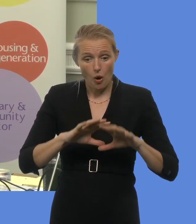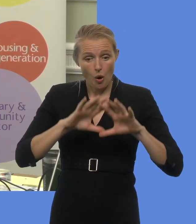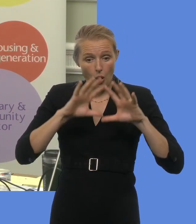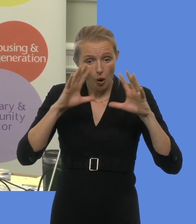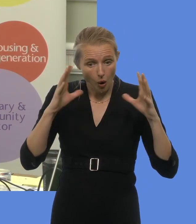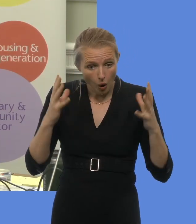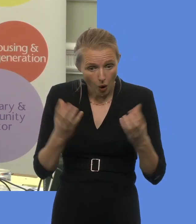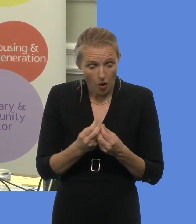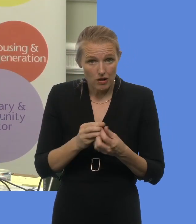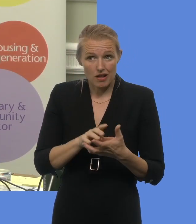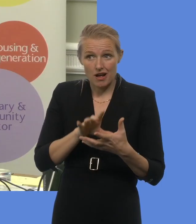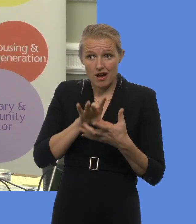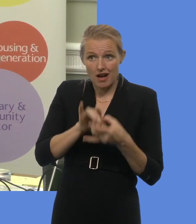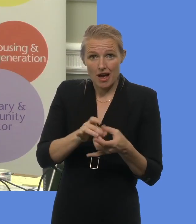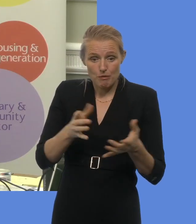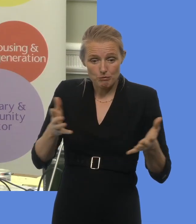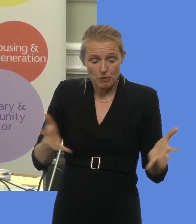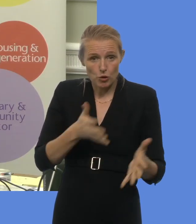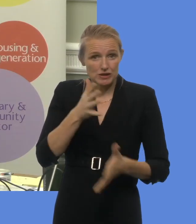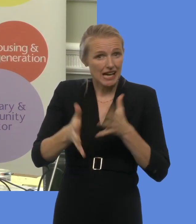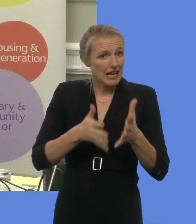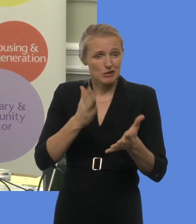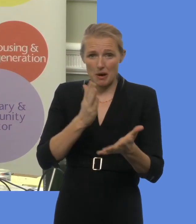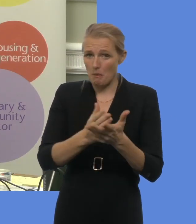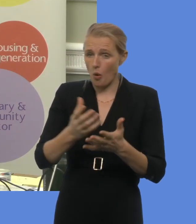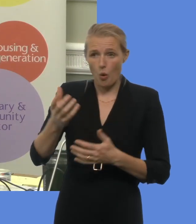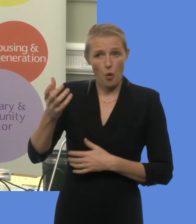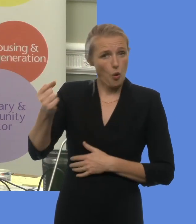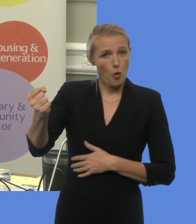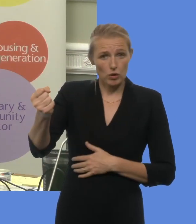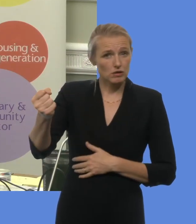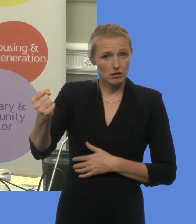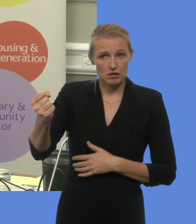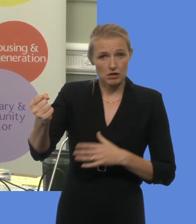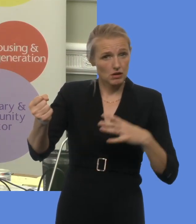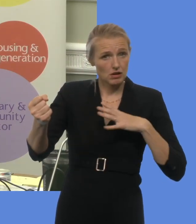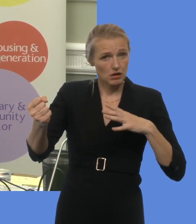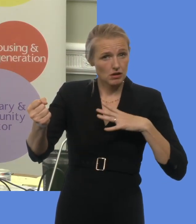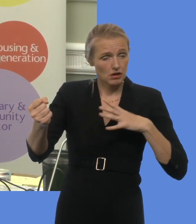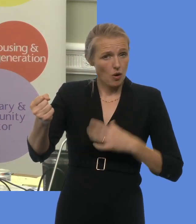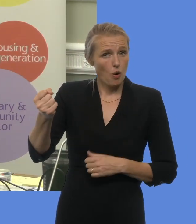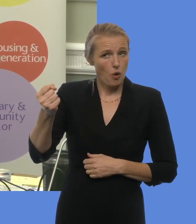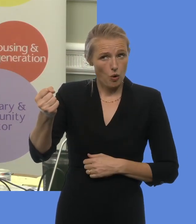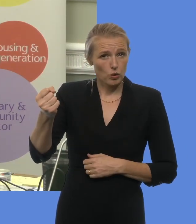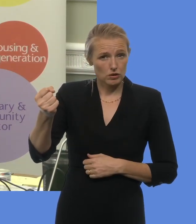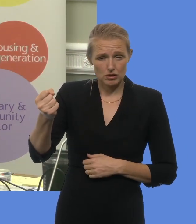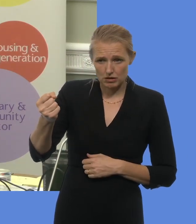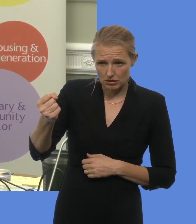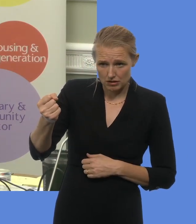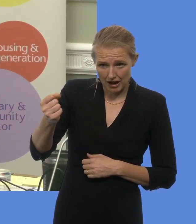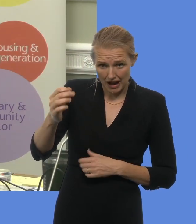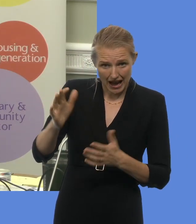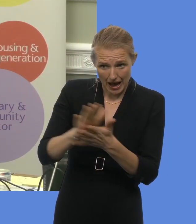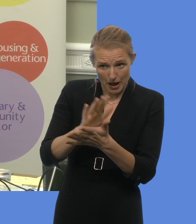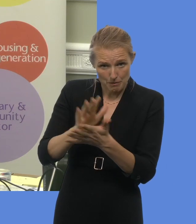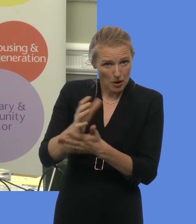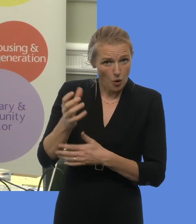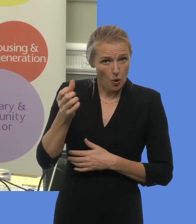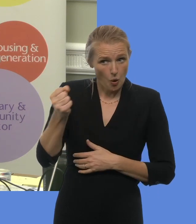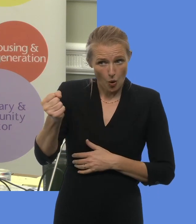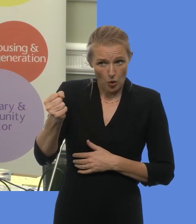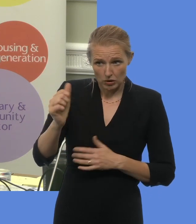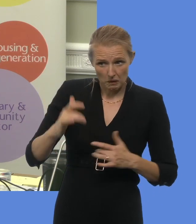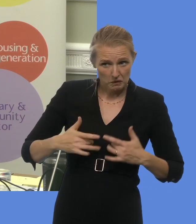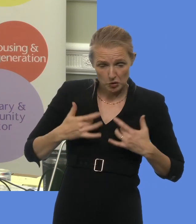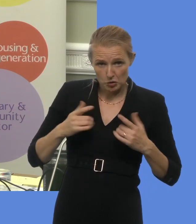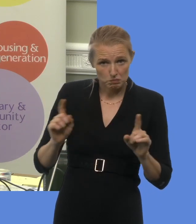word promote until appropriate. See if they would be content with that there, or what their views on it